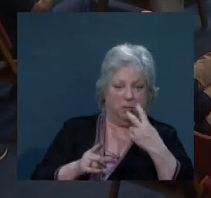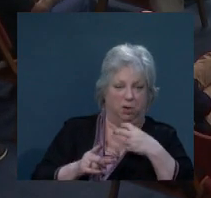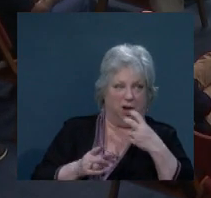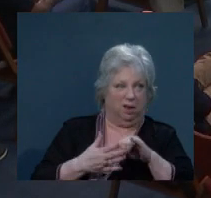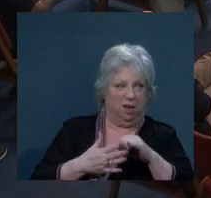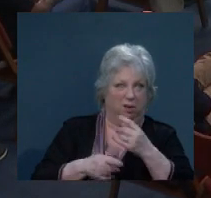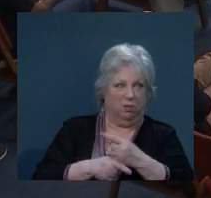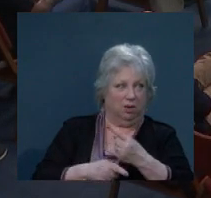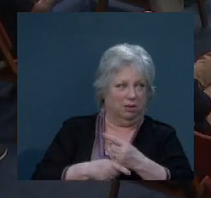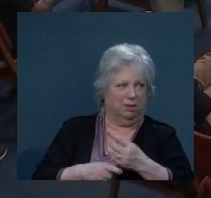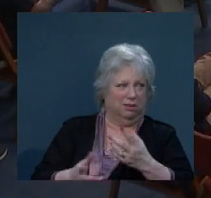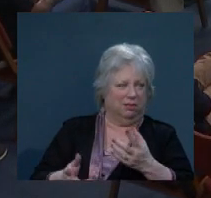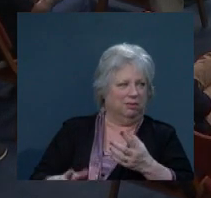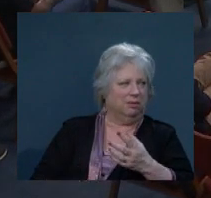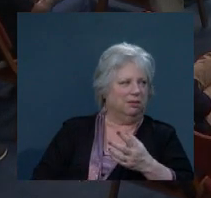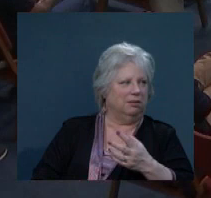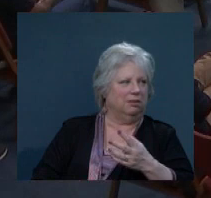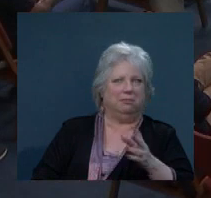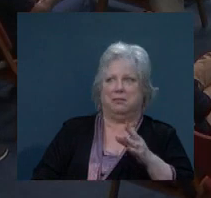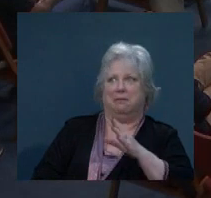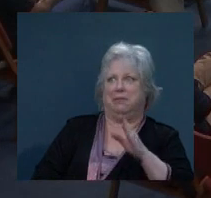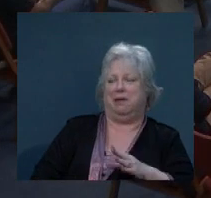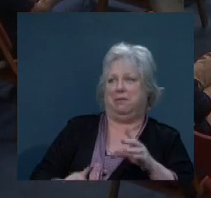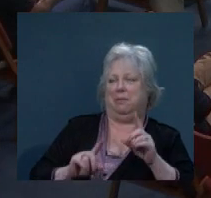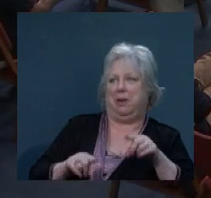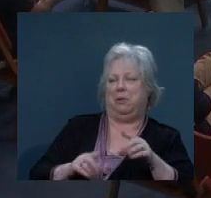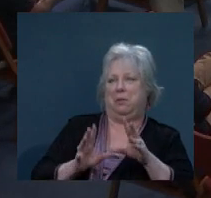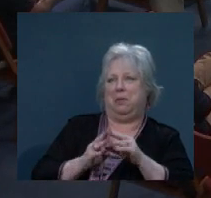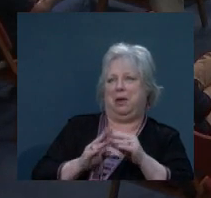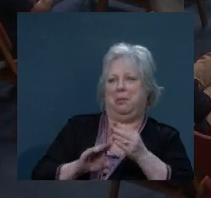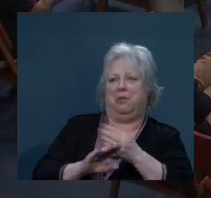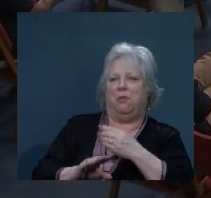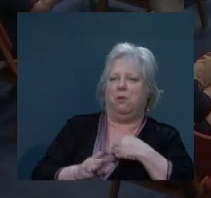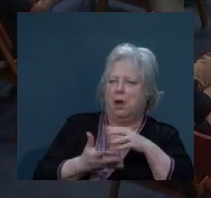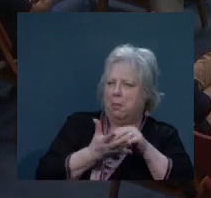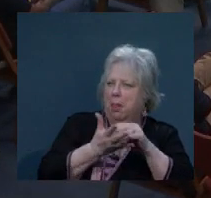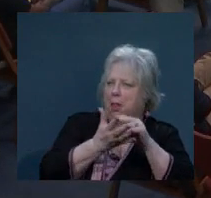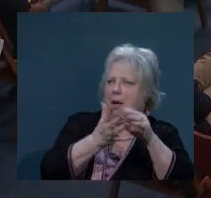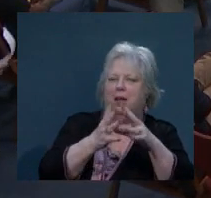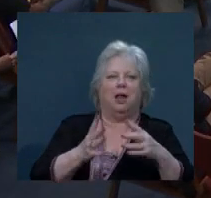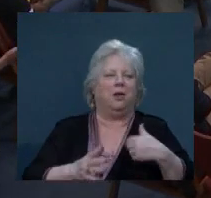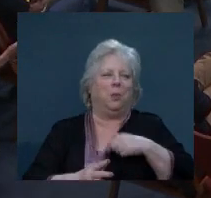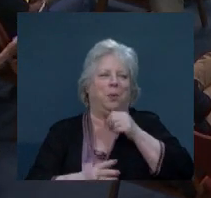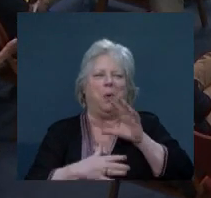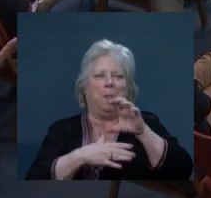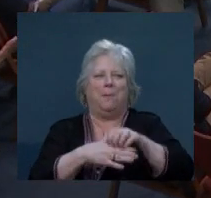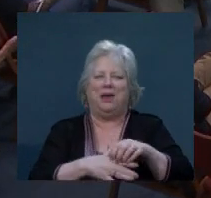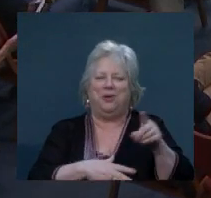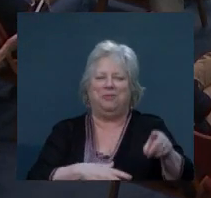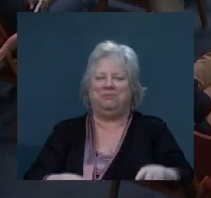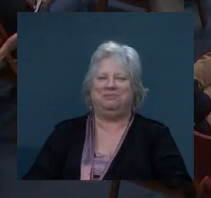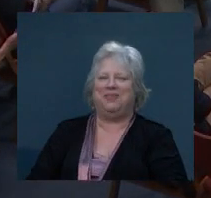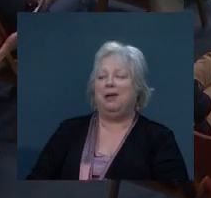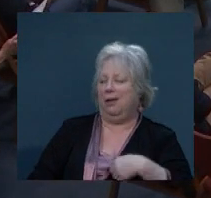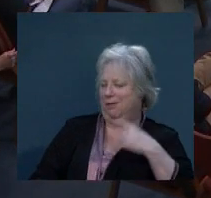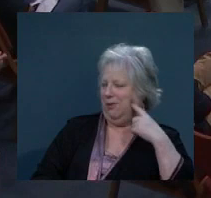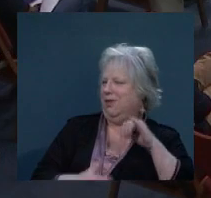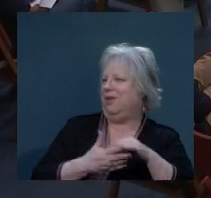Thank you. I've never been to one of these, so I'm learning a lot. We won't bite you. Yeah, I've heard